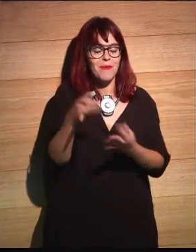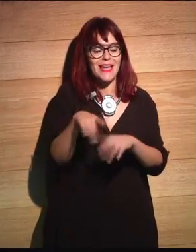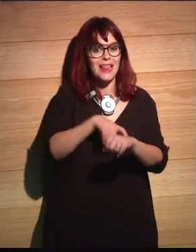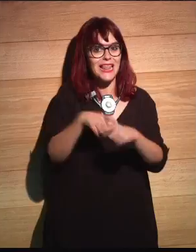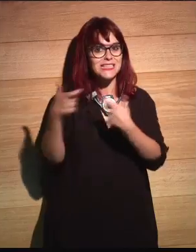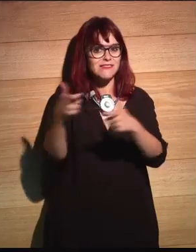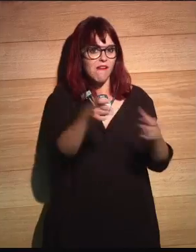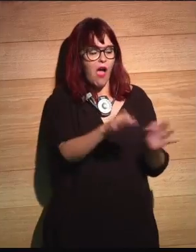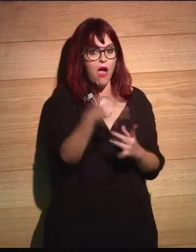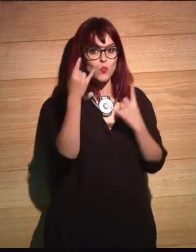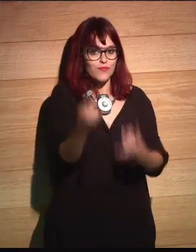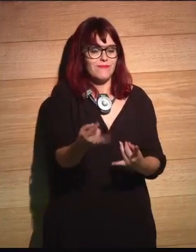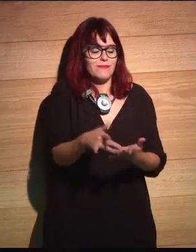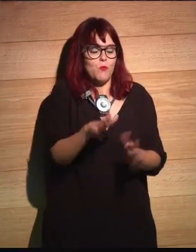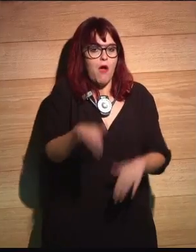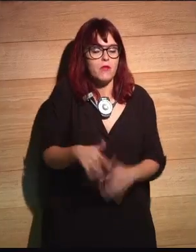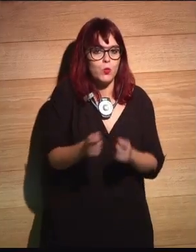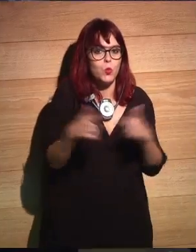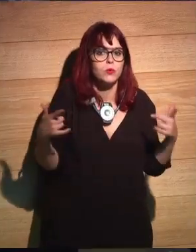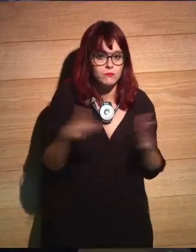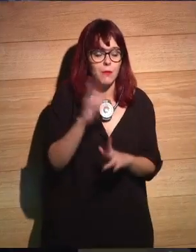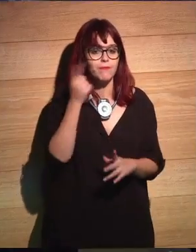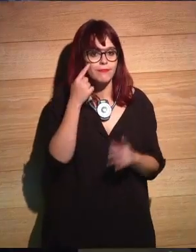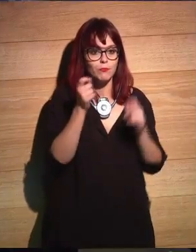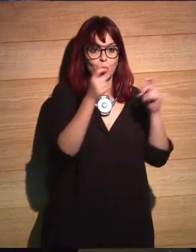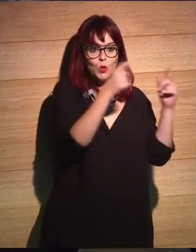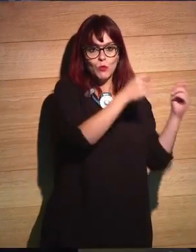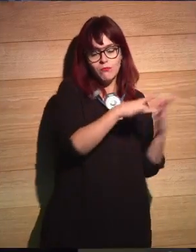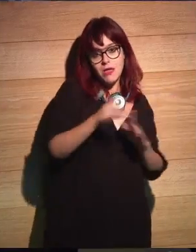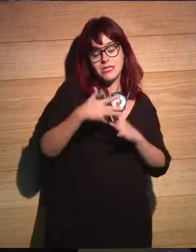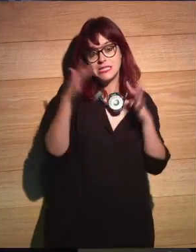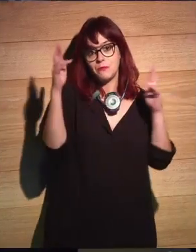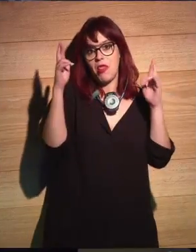that's very hopeful. I think.